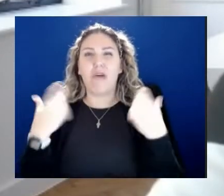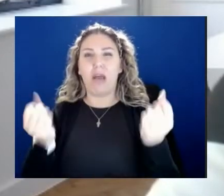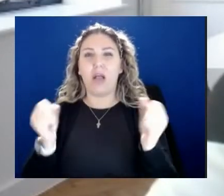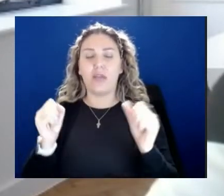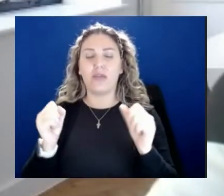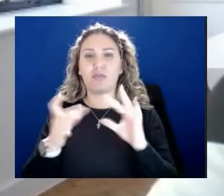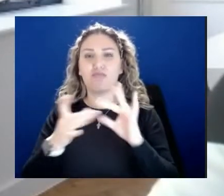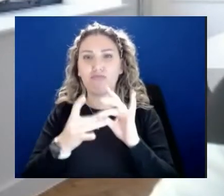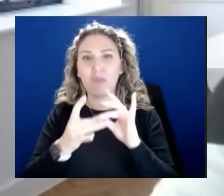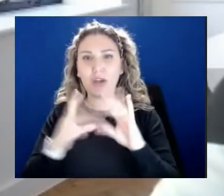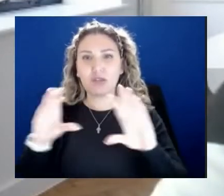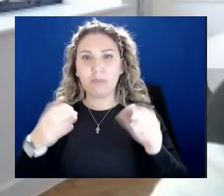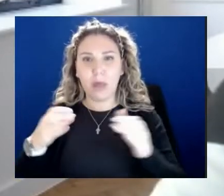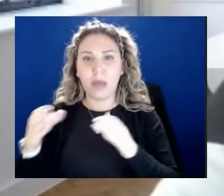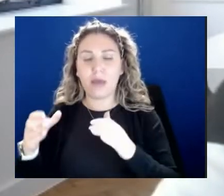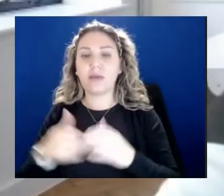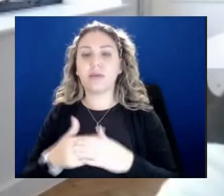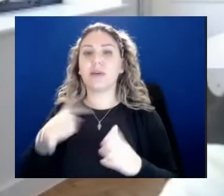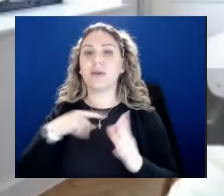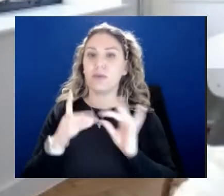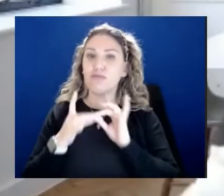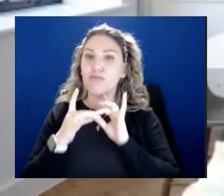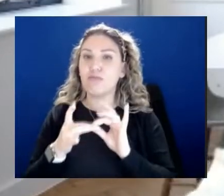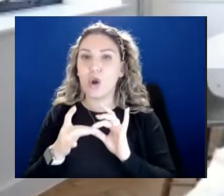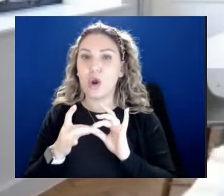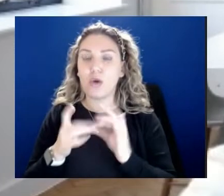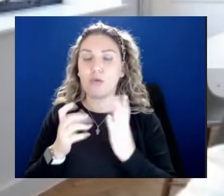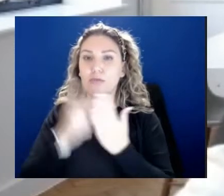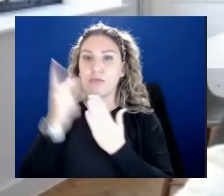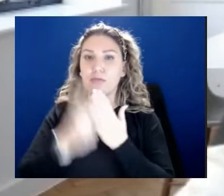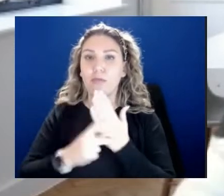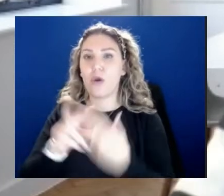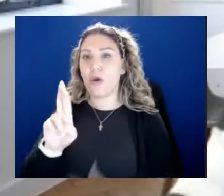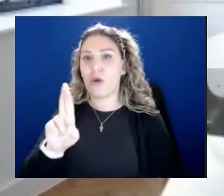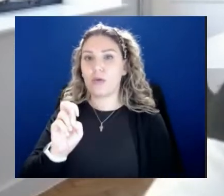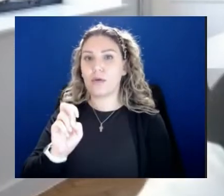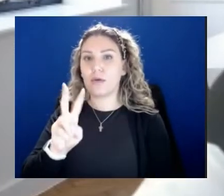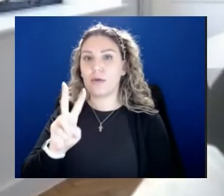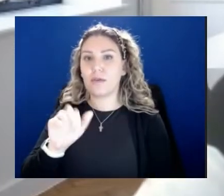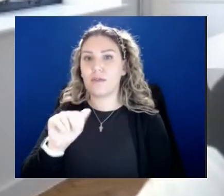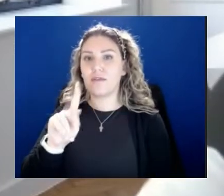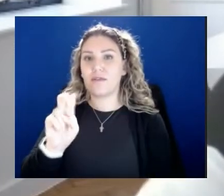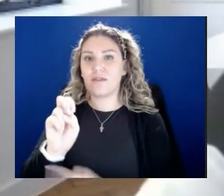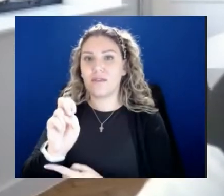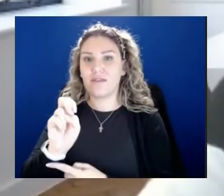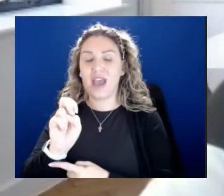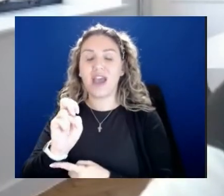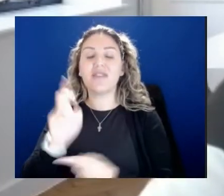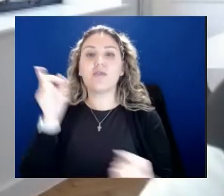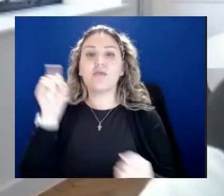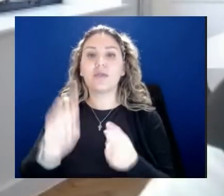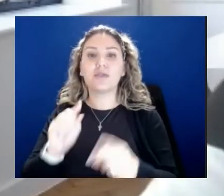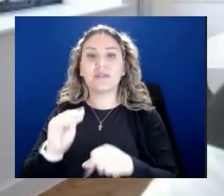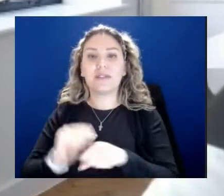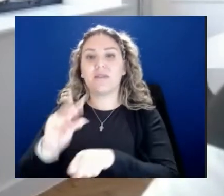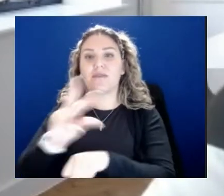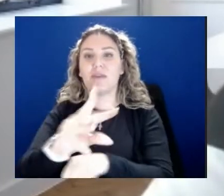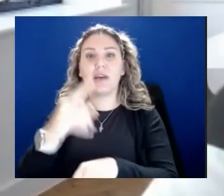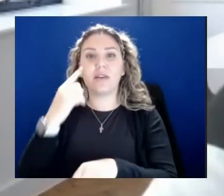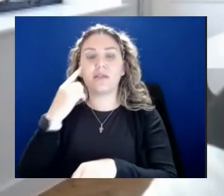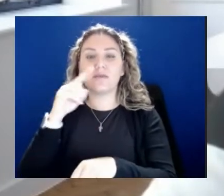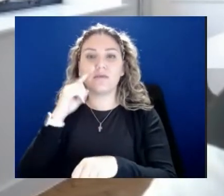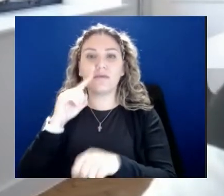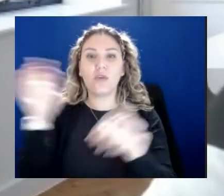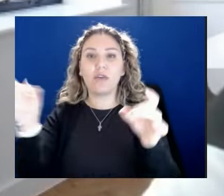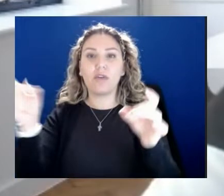that. We are a partner with a program called Revive, which stands for Reducing the Effects of Violence Through Intervention and